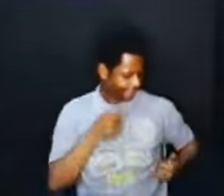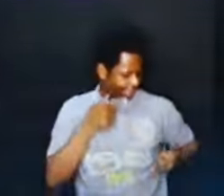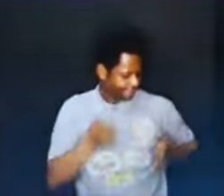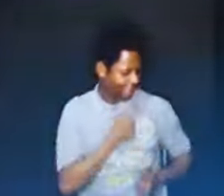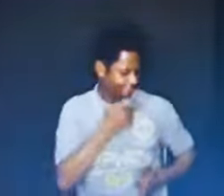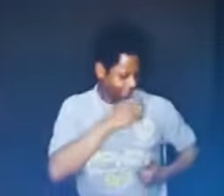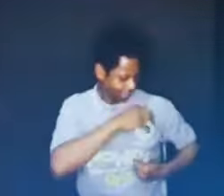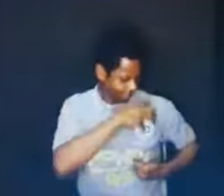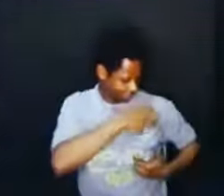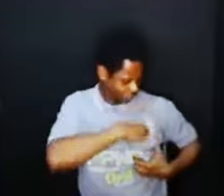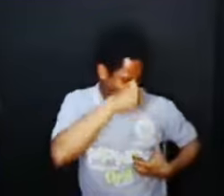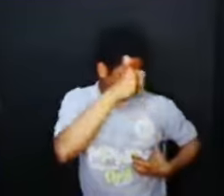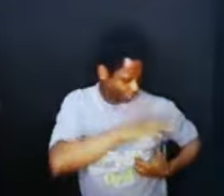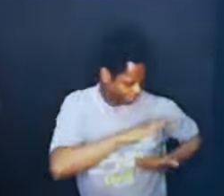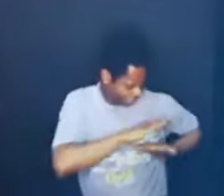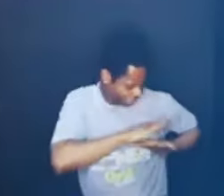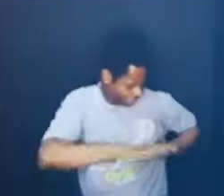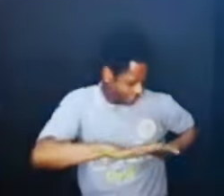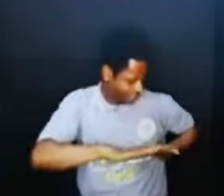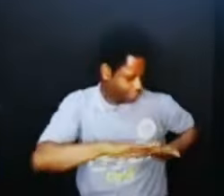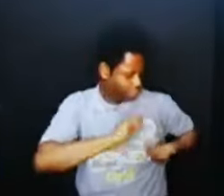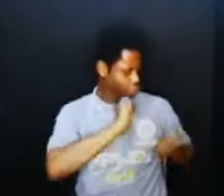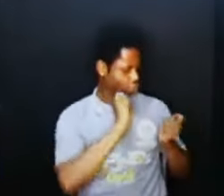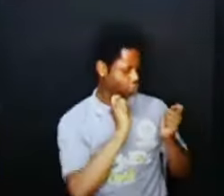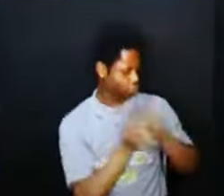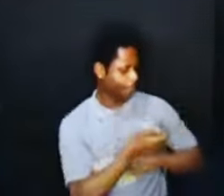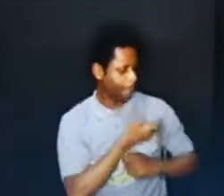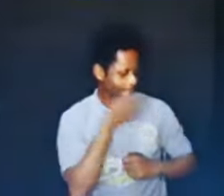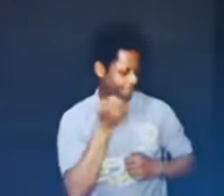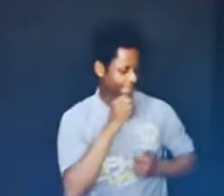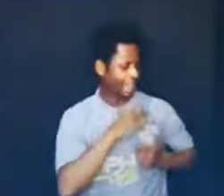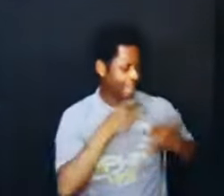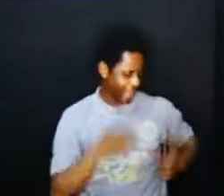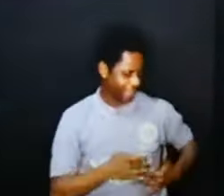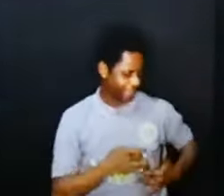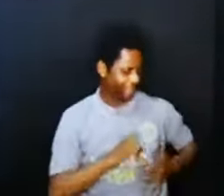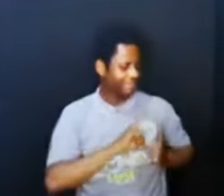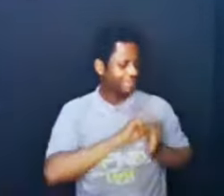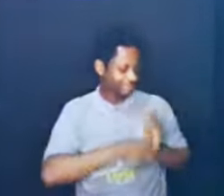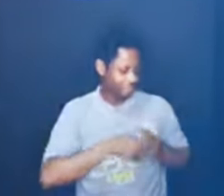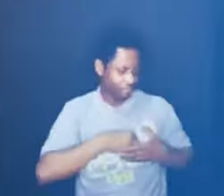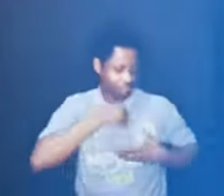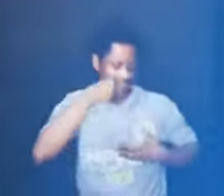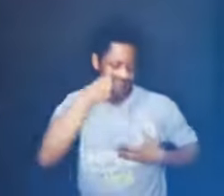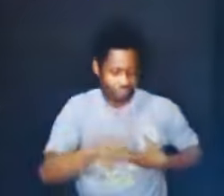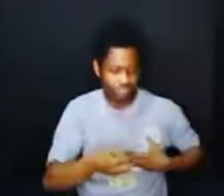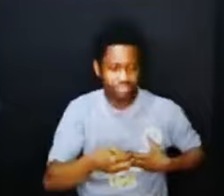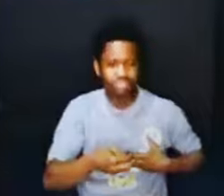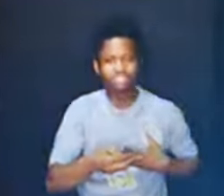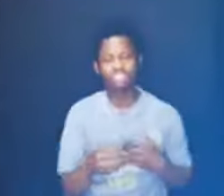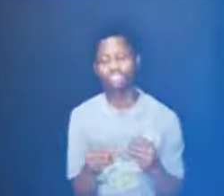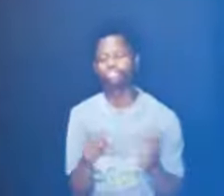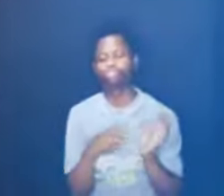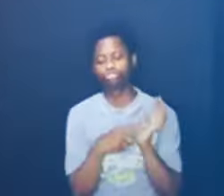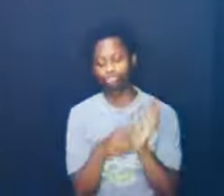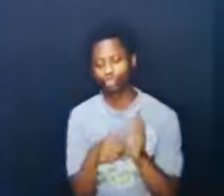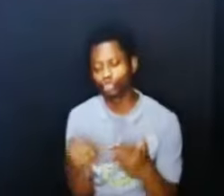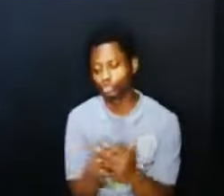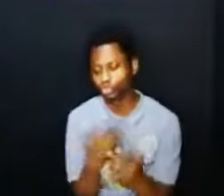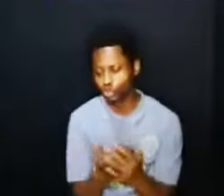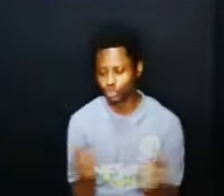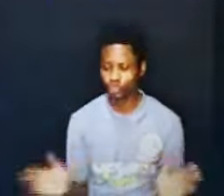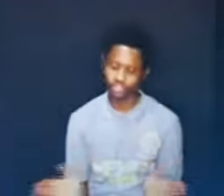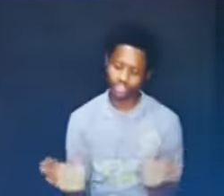first produces a changed heart. Then it comes with new motivation.